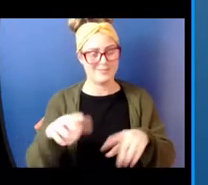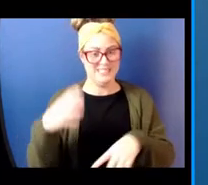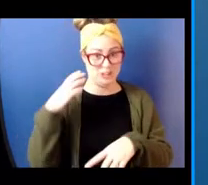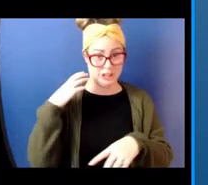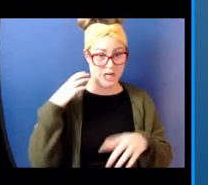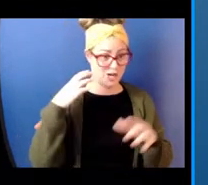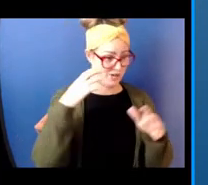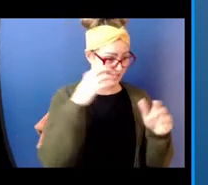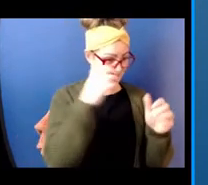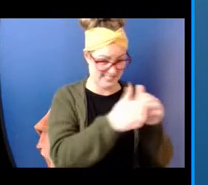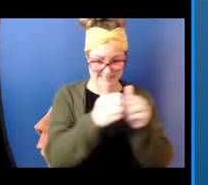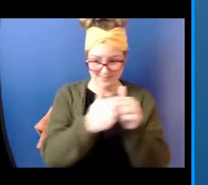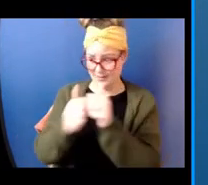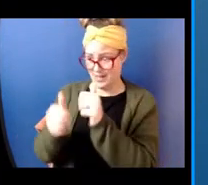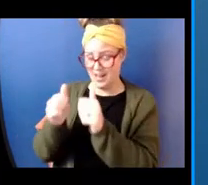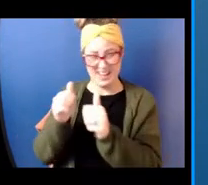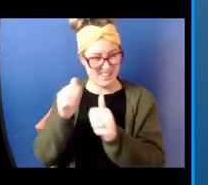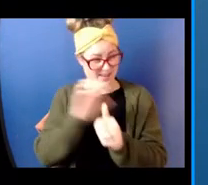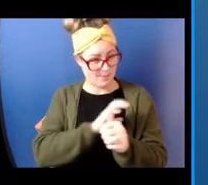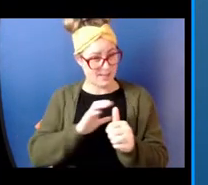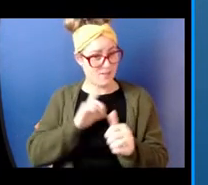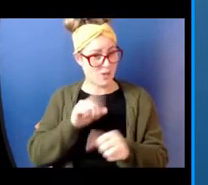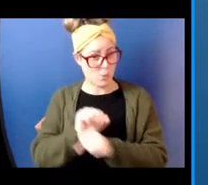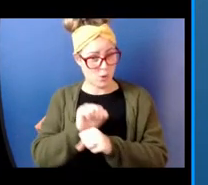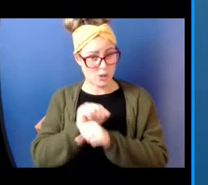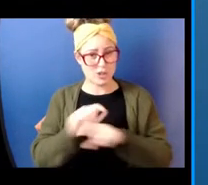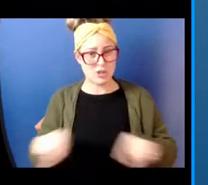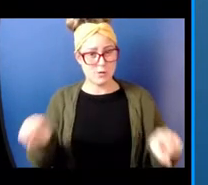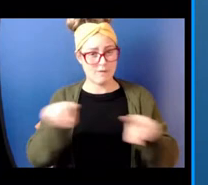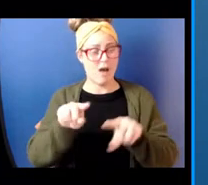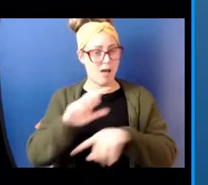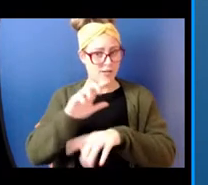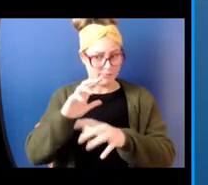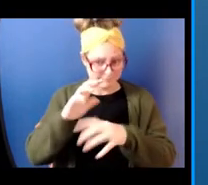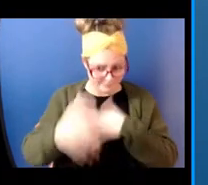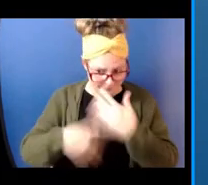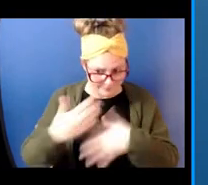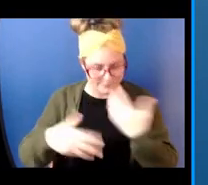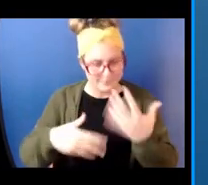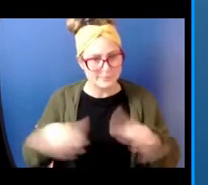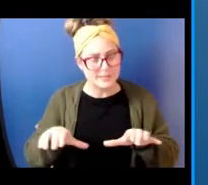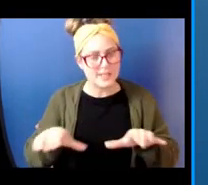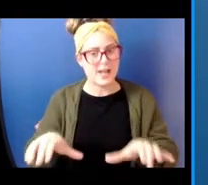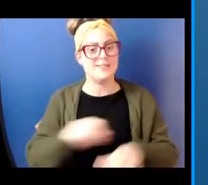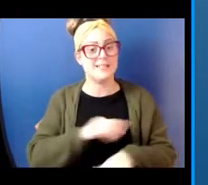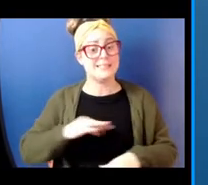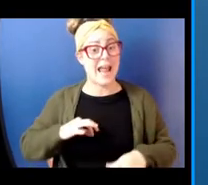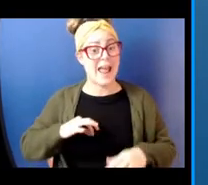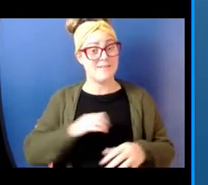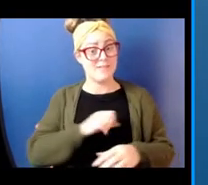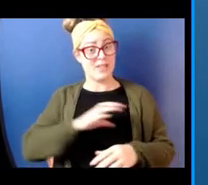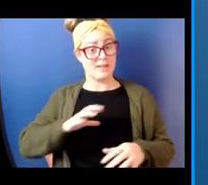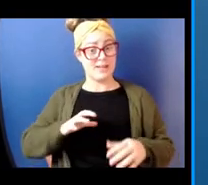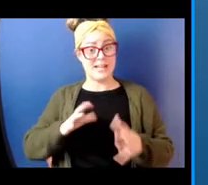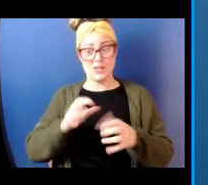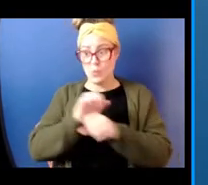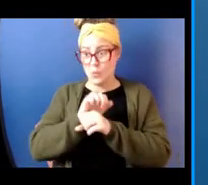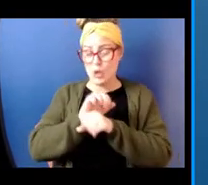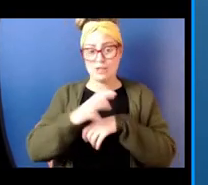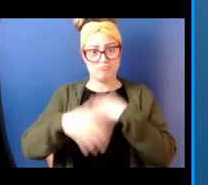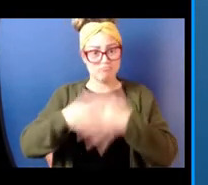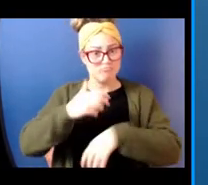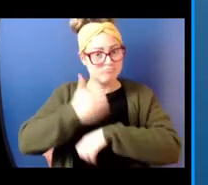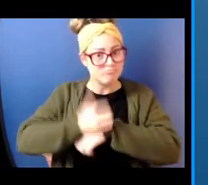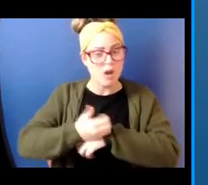of the committee for the work that has been put together to the staff of the committee for the work that has been put together into all my colleagues